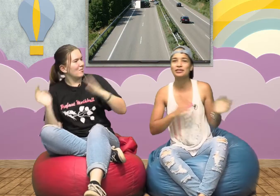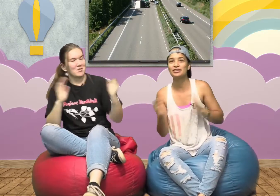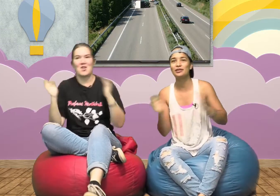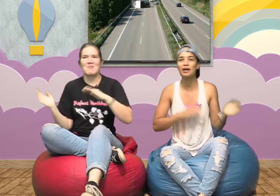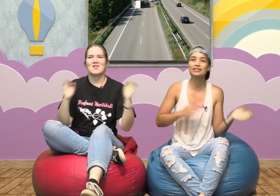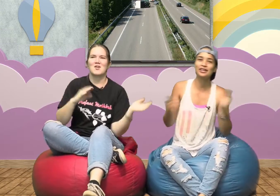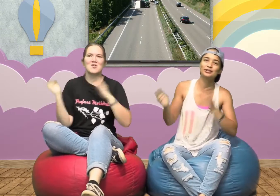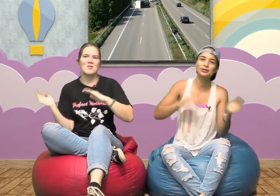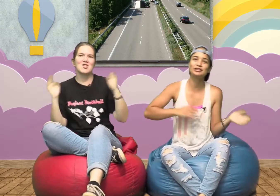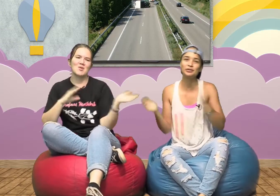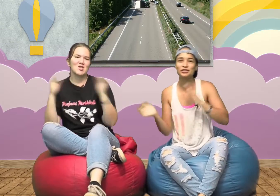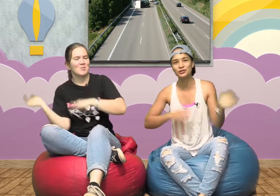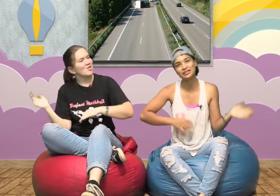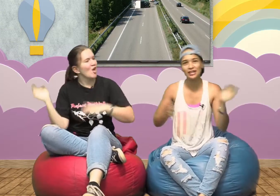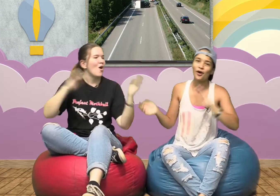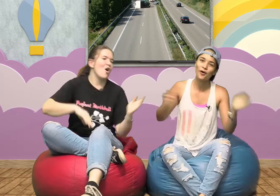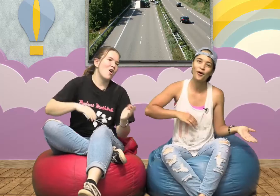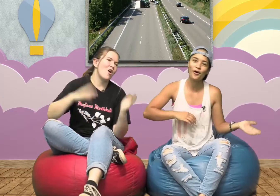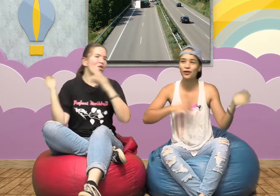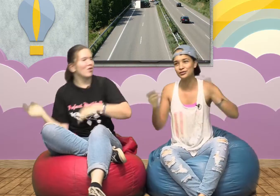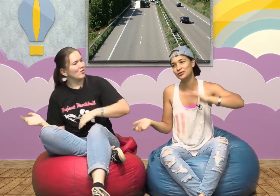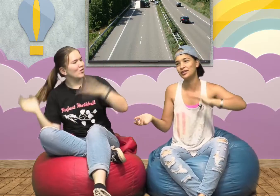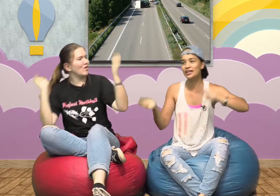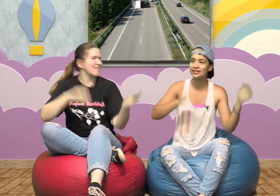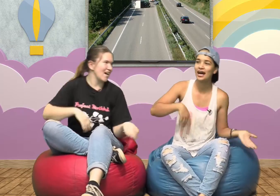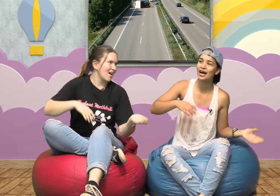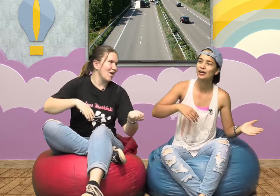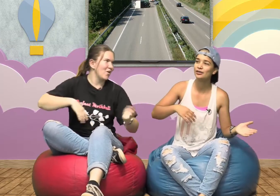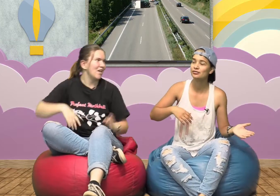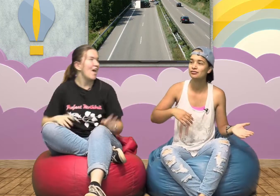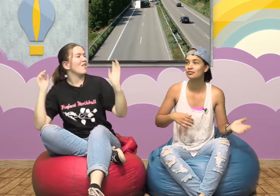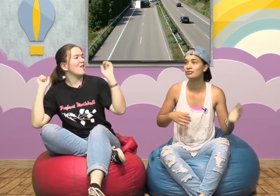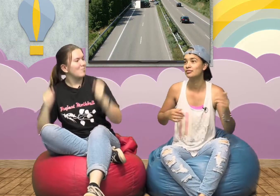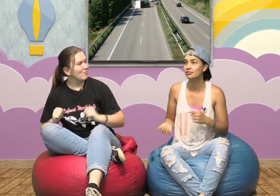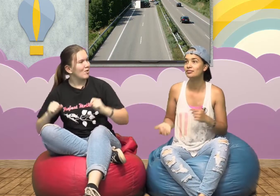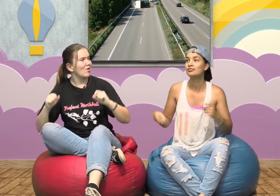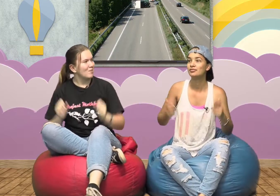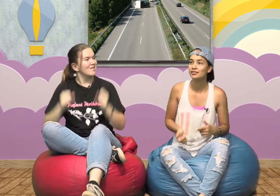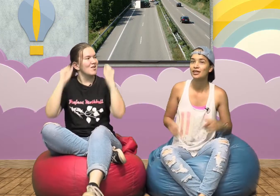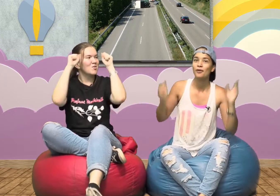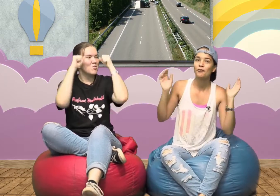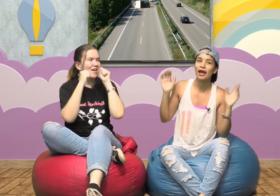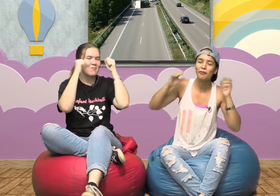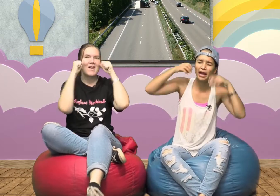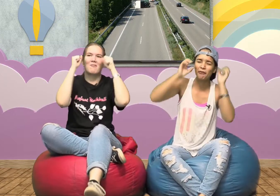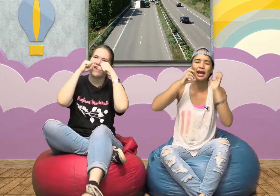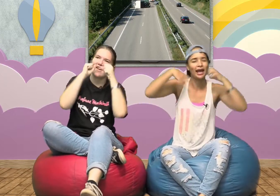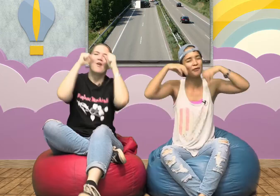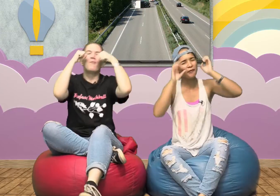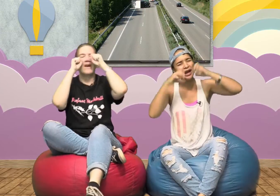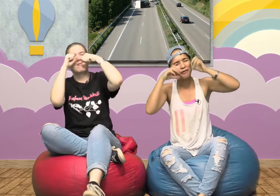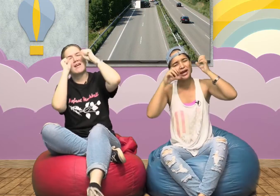the wipers on the bus go swish, swish, swish, all through the town. The baby on the bus goes wah,